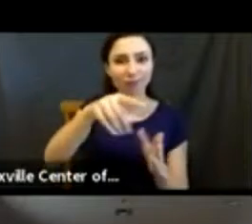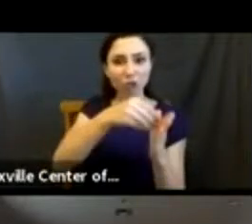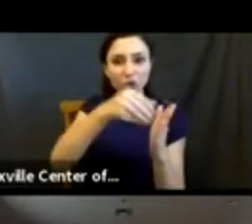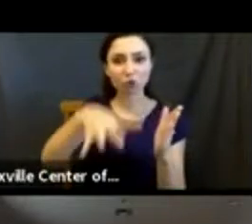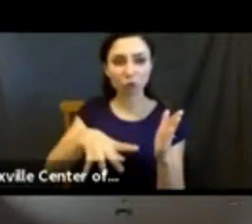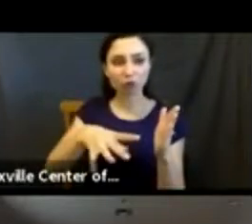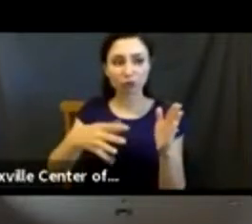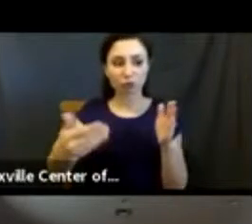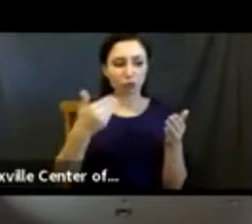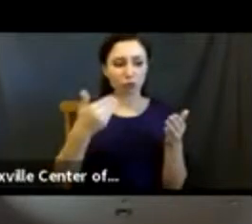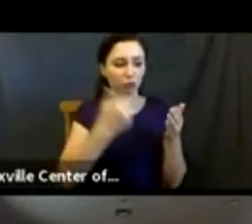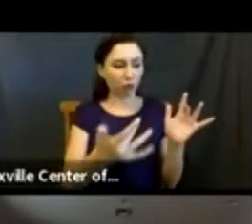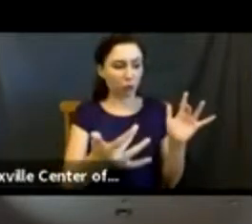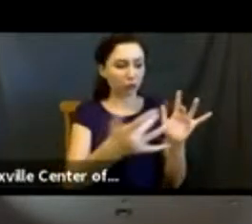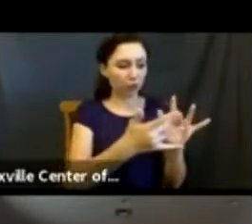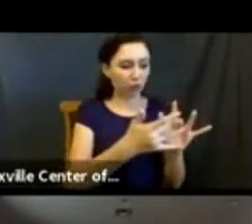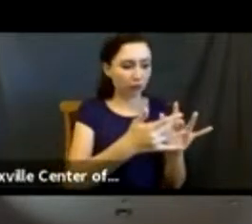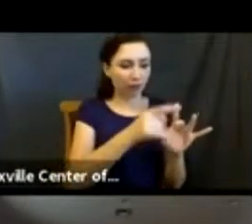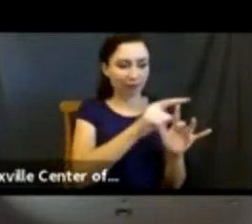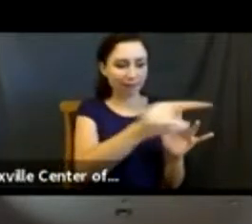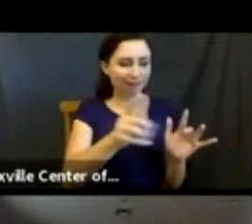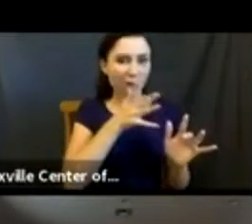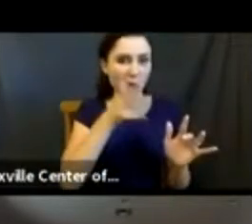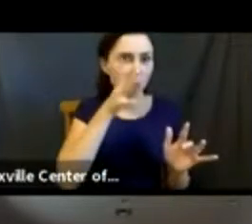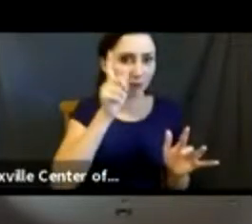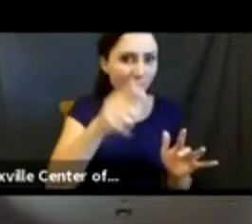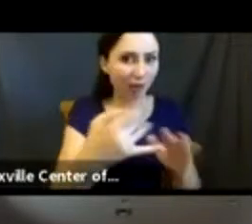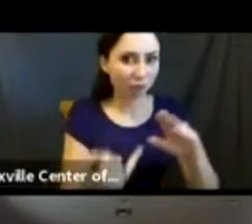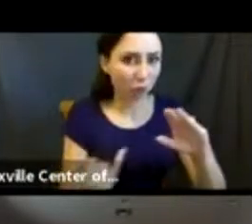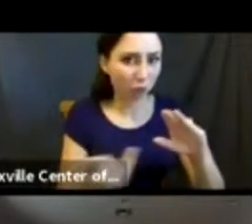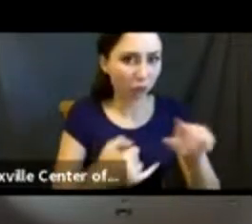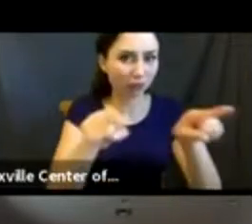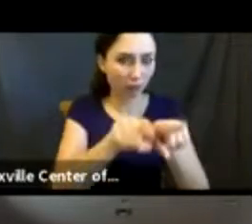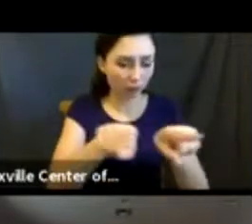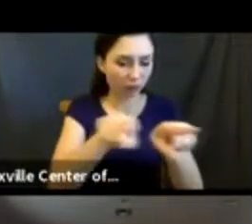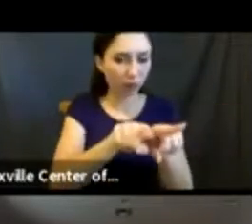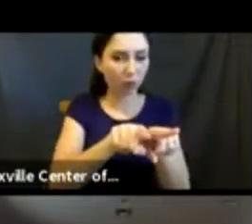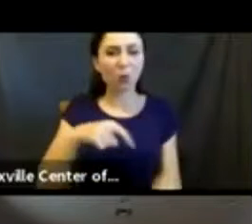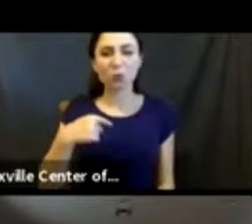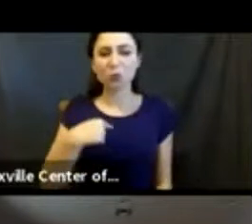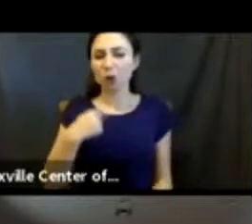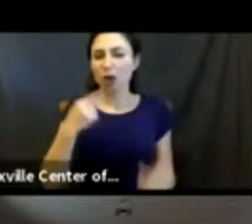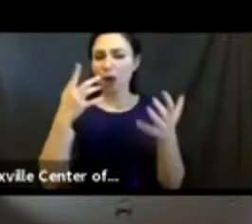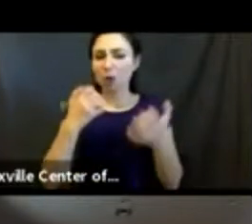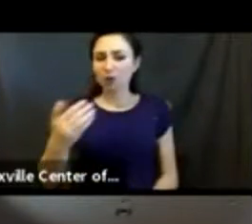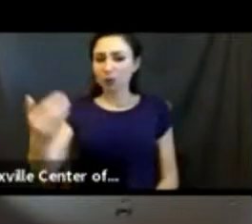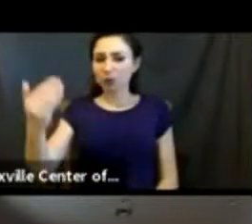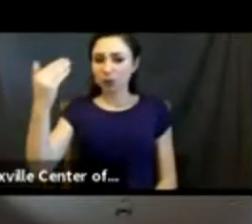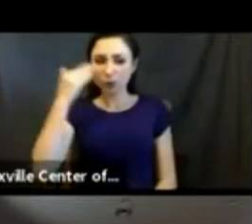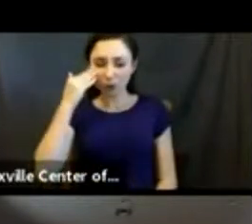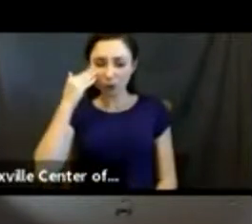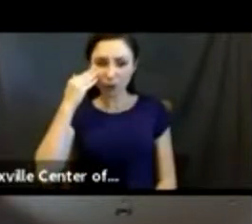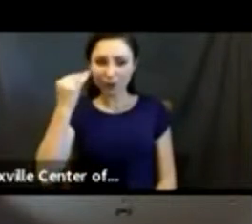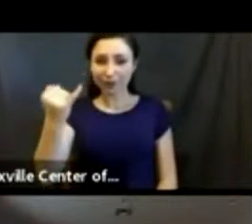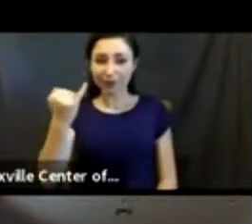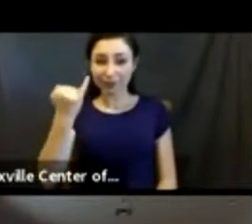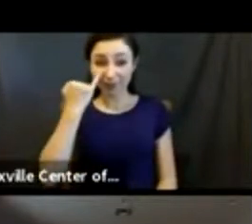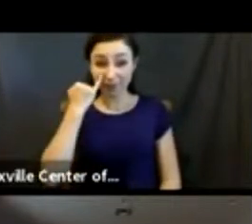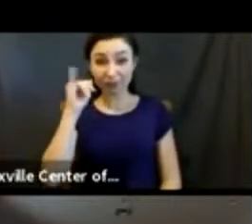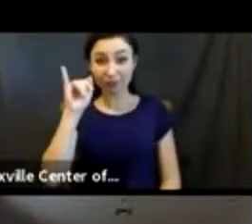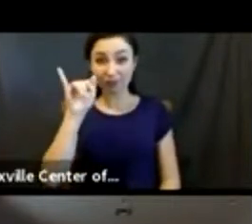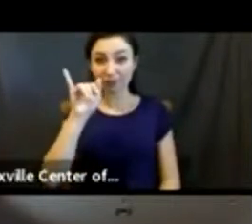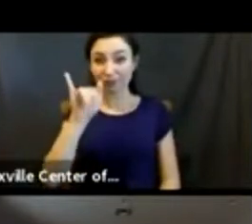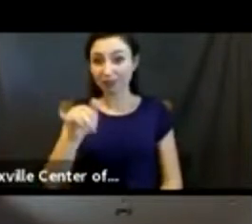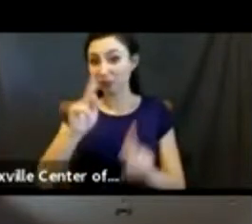who misunderstood, or those may be one-offs. It may not have been Knox County, but I just wanted to get a sense of whether that is what folks are